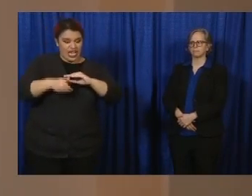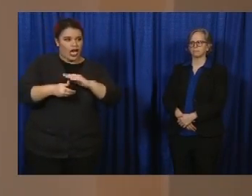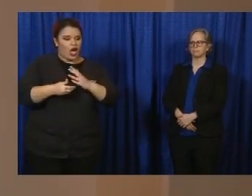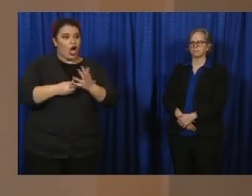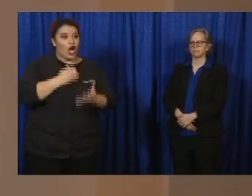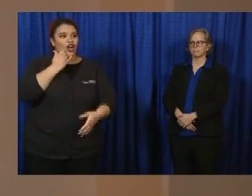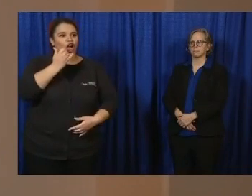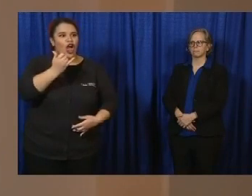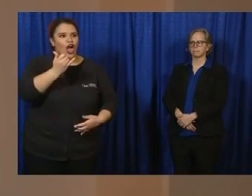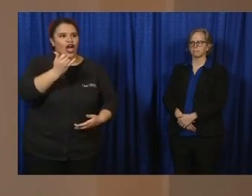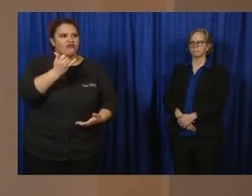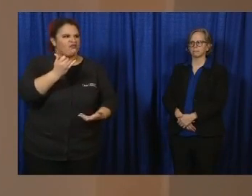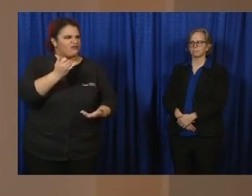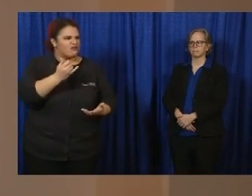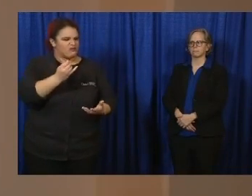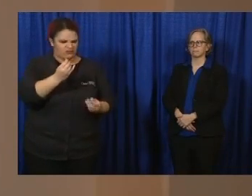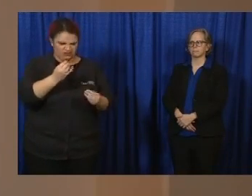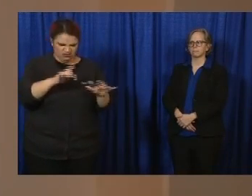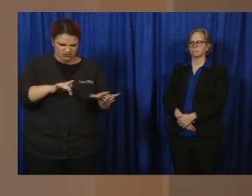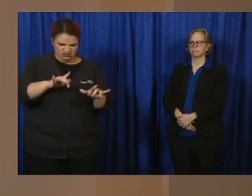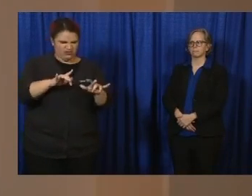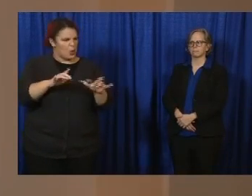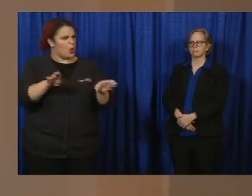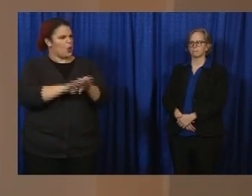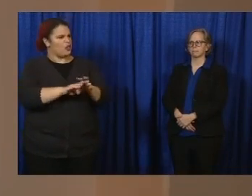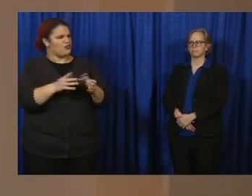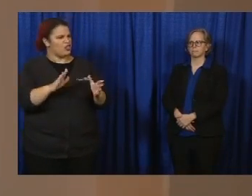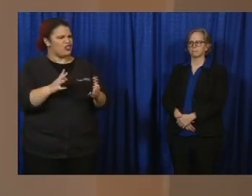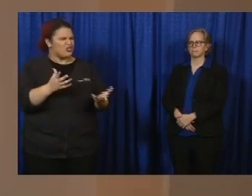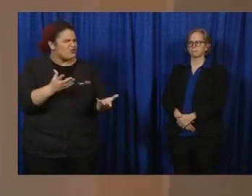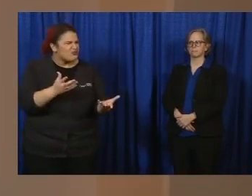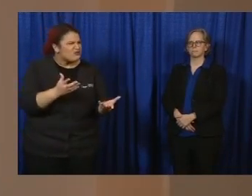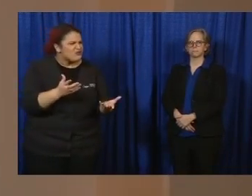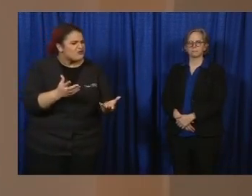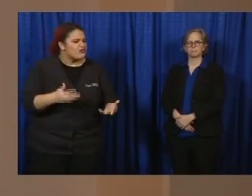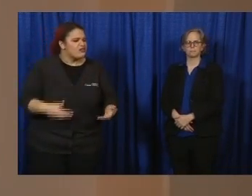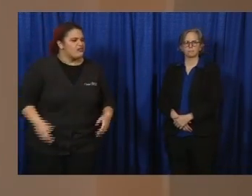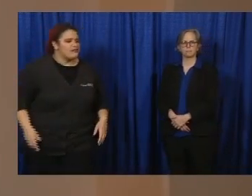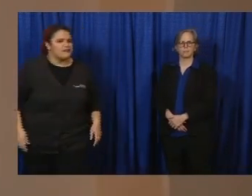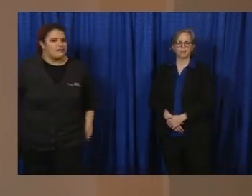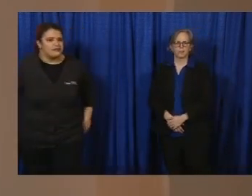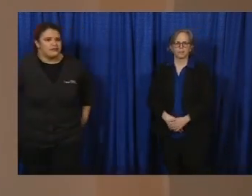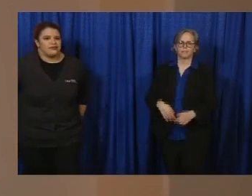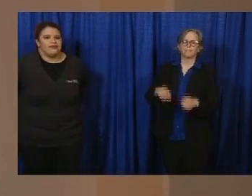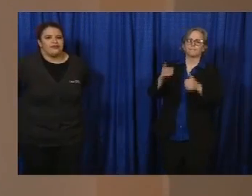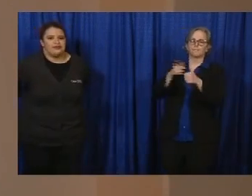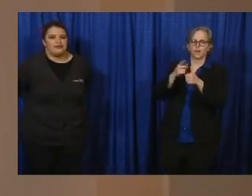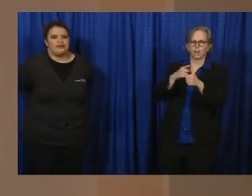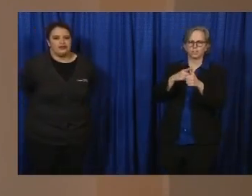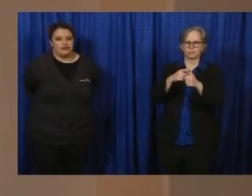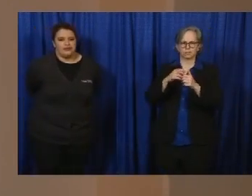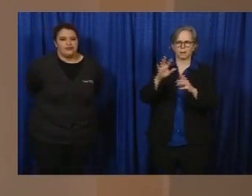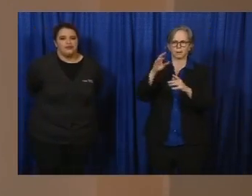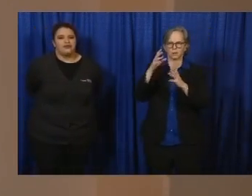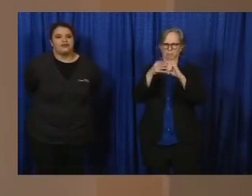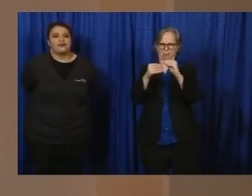Yeah, first of all, let me address the call piece of this. The call center is open from 7 a.m. to